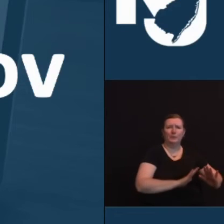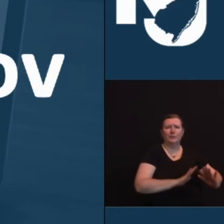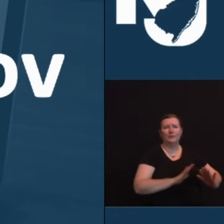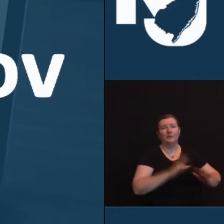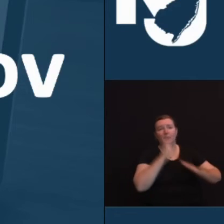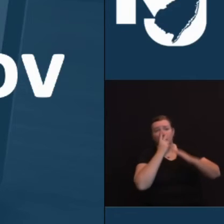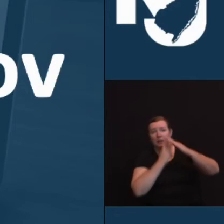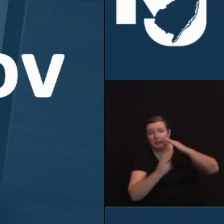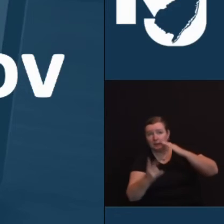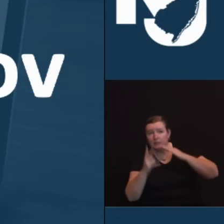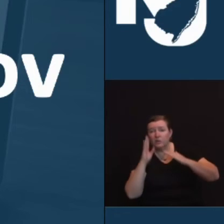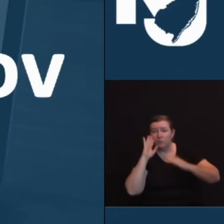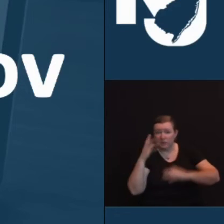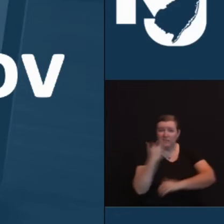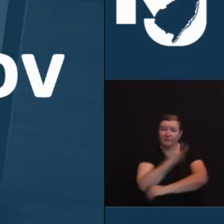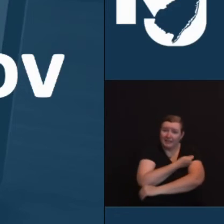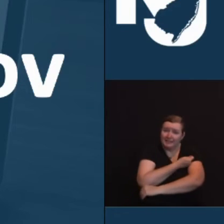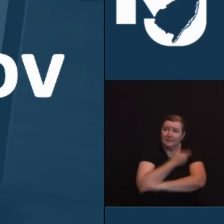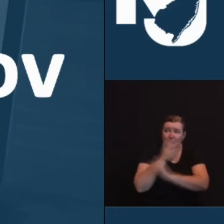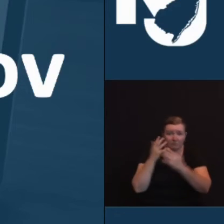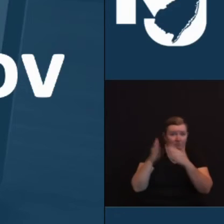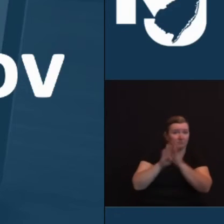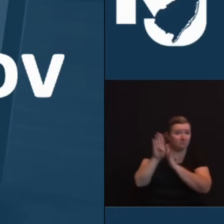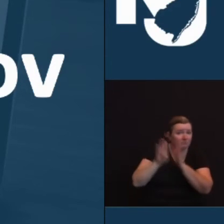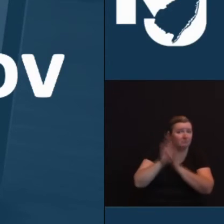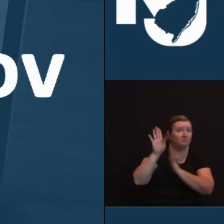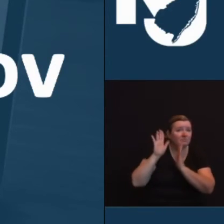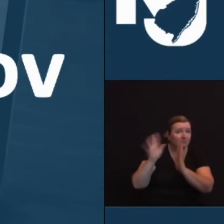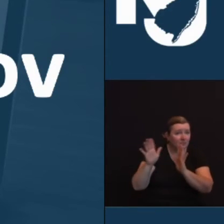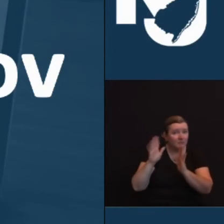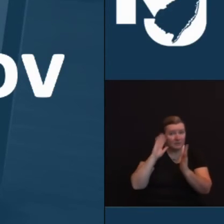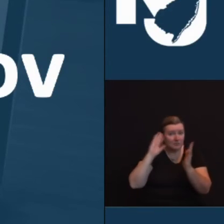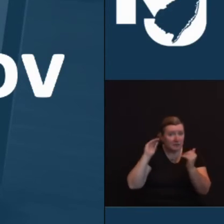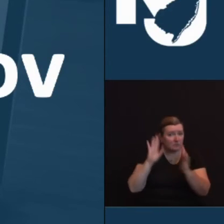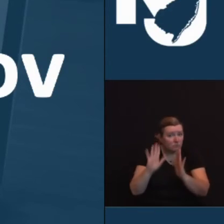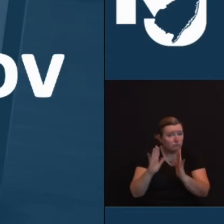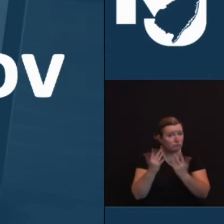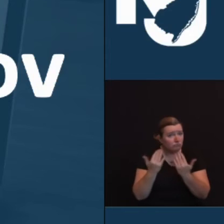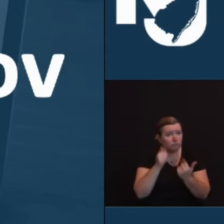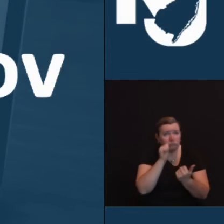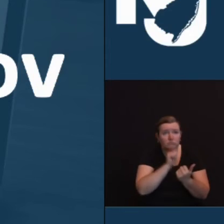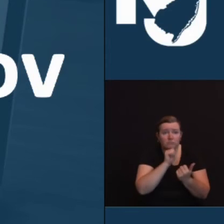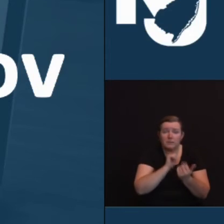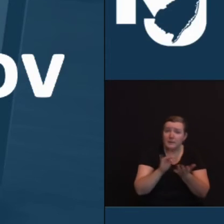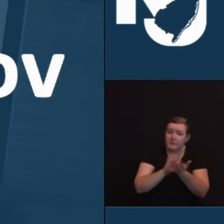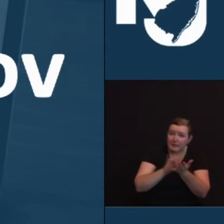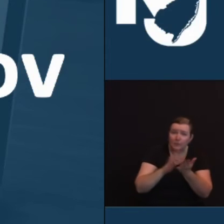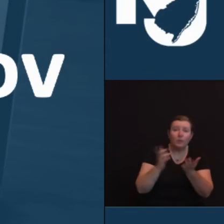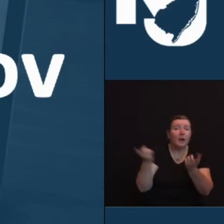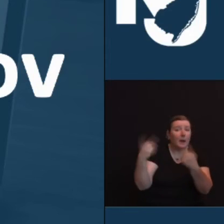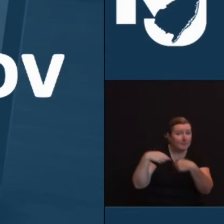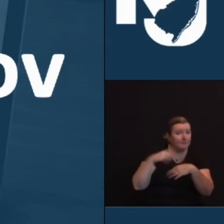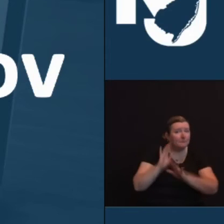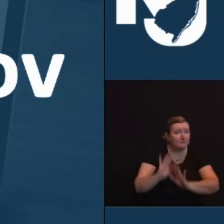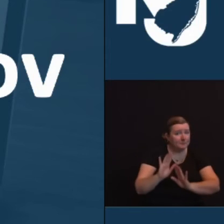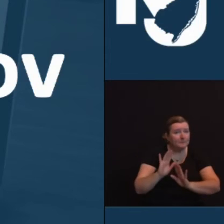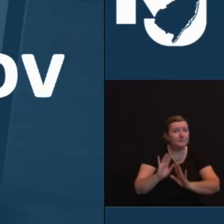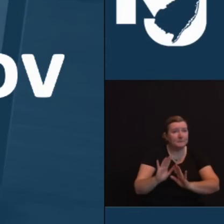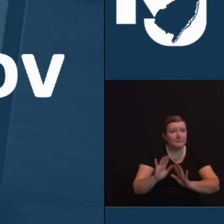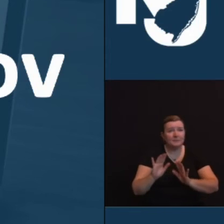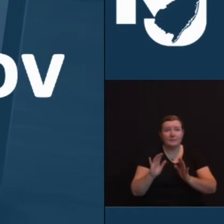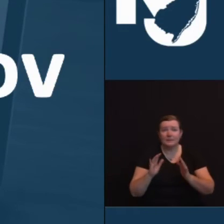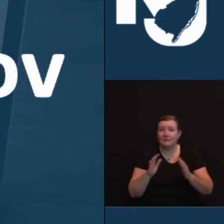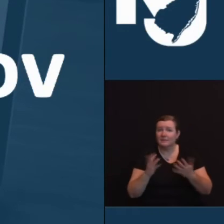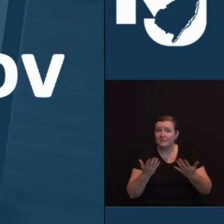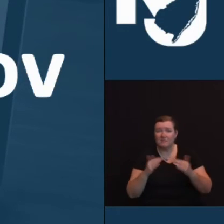coming, I think sooner than we may have expected. I'm sure therapeutics will come. That's all great. Right now, it's the basic stuff. That's